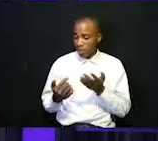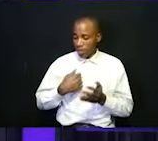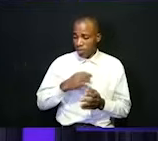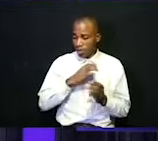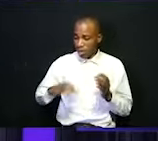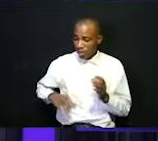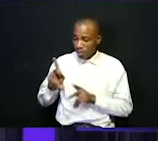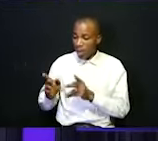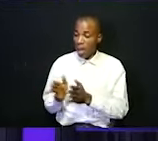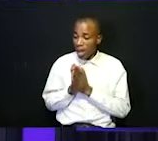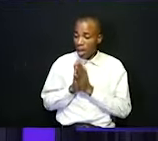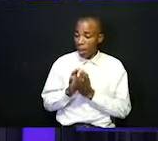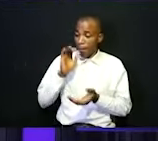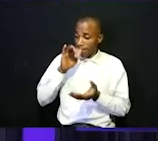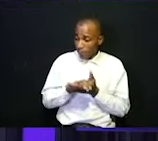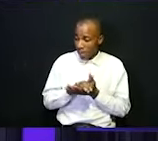their